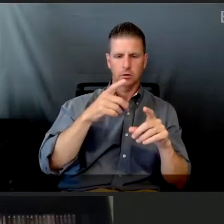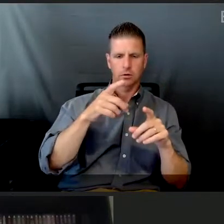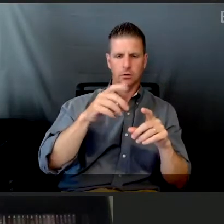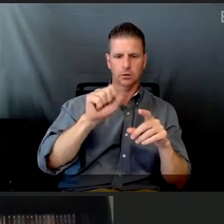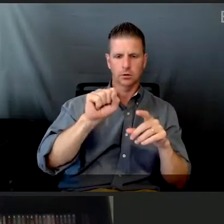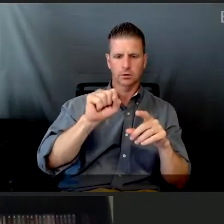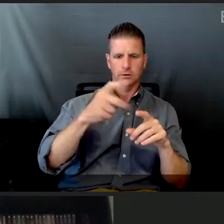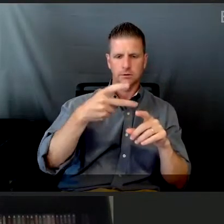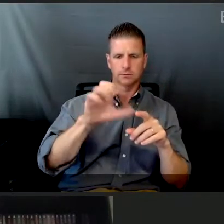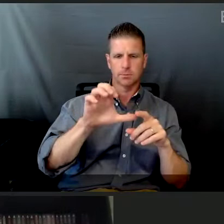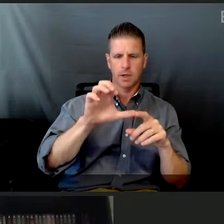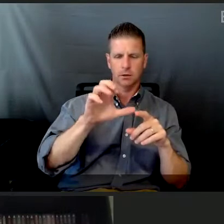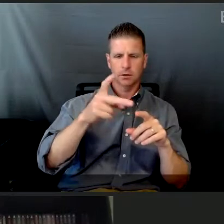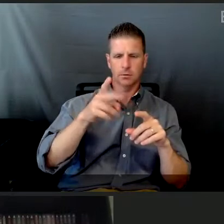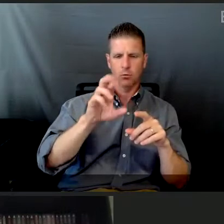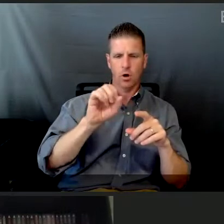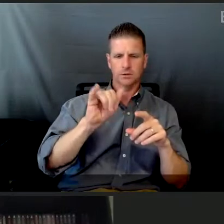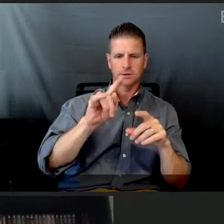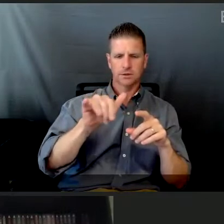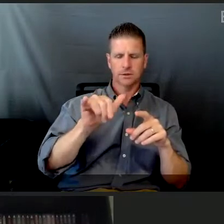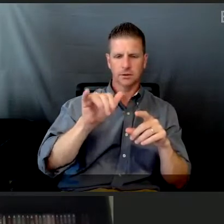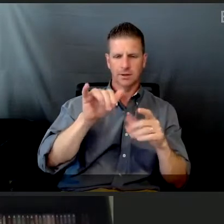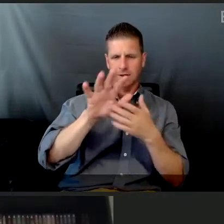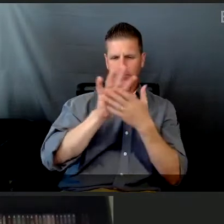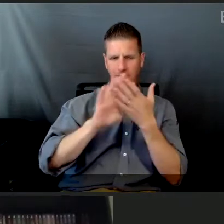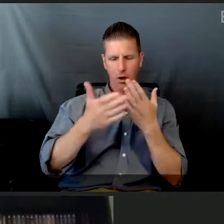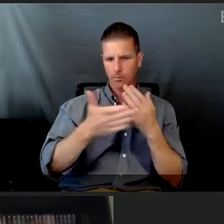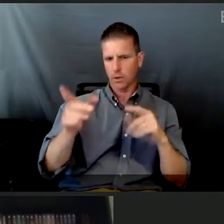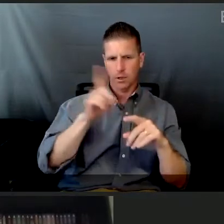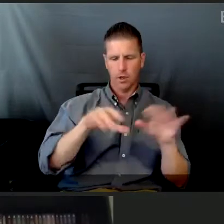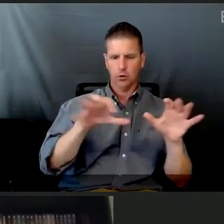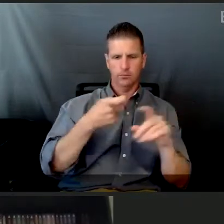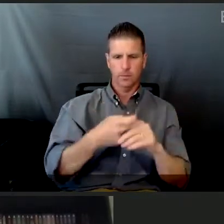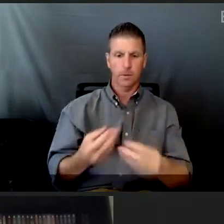spectroscopy of these very faint objects, which is something that cannot be done from the ground.